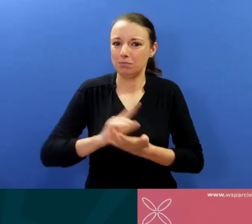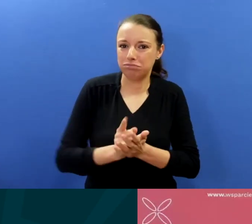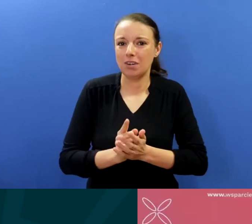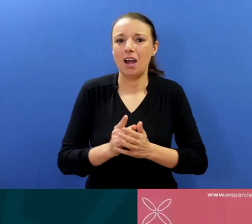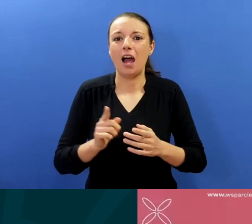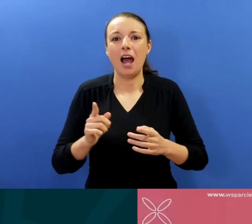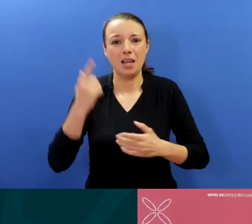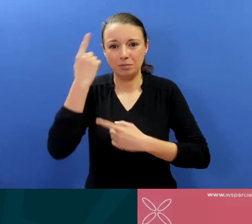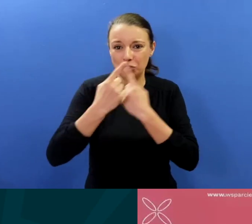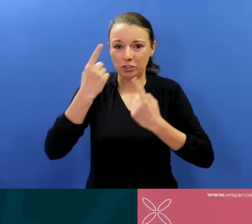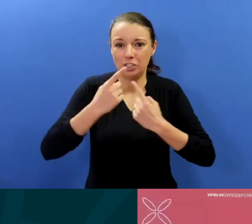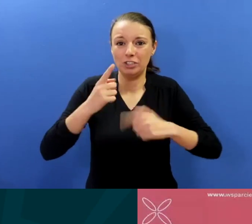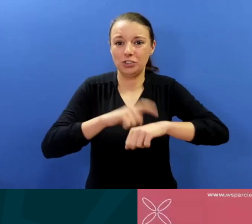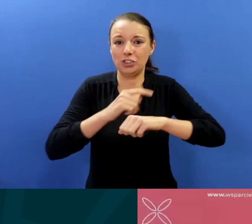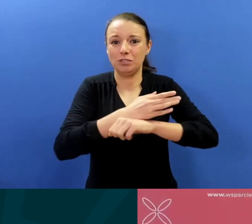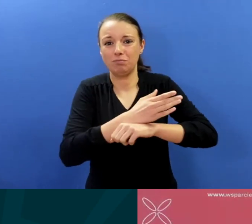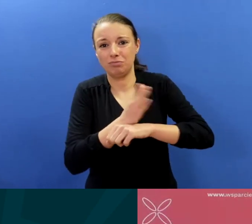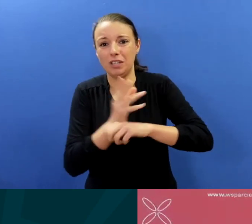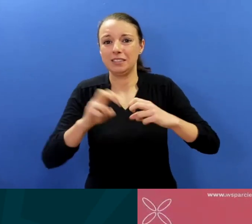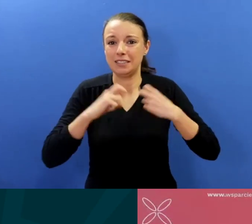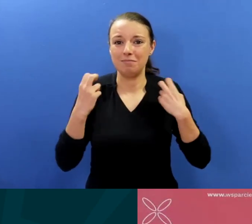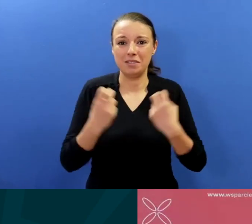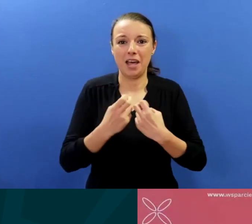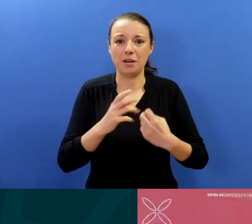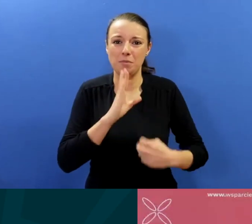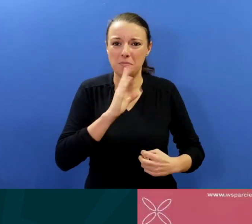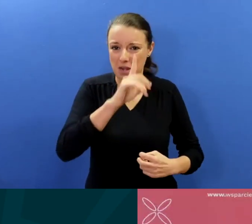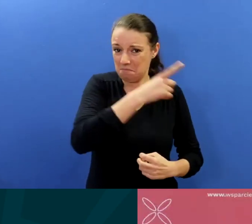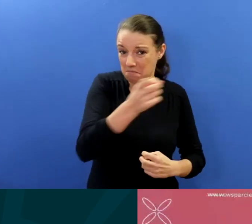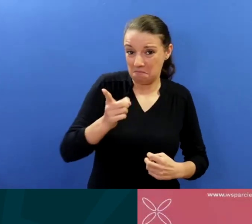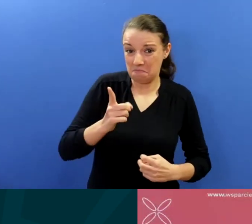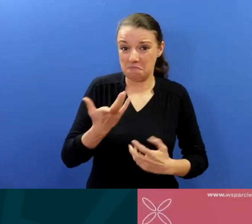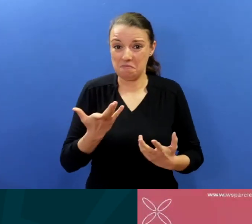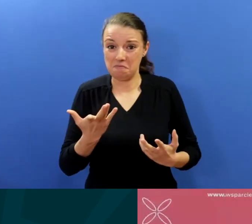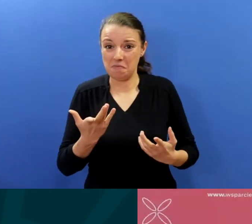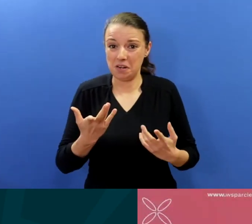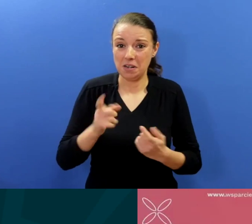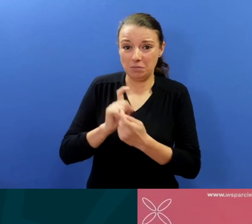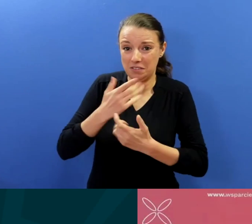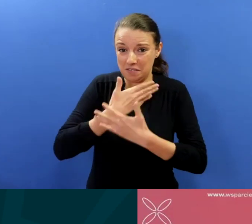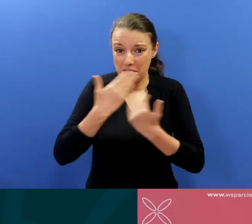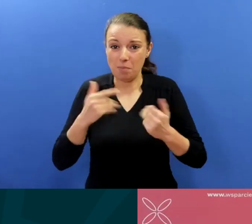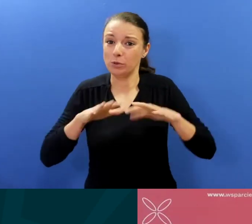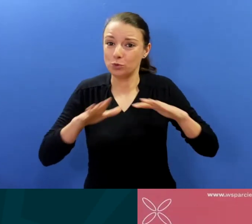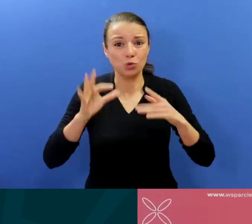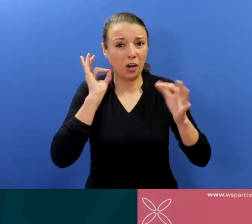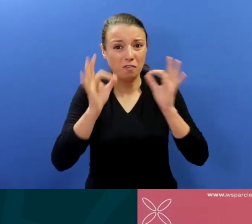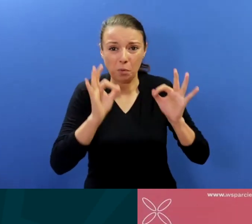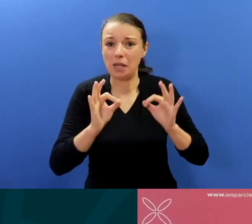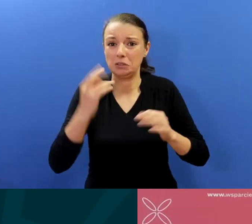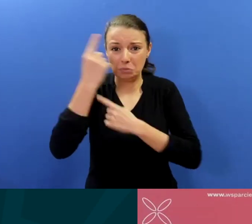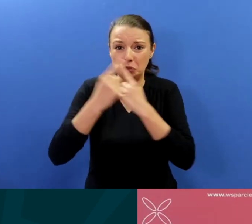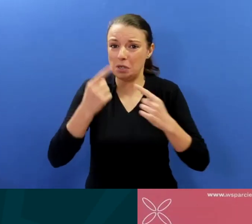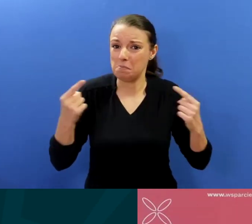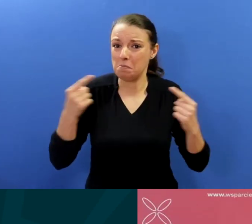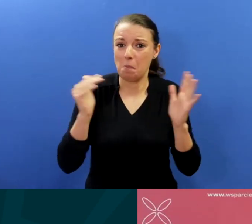But I'm sure nobody has anything against going a bit beyond the time limit, because it was lots of